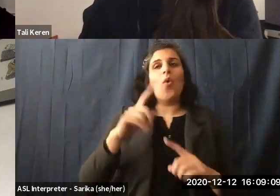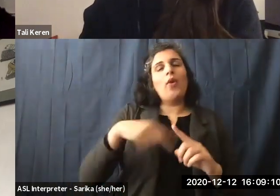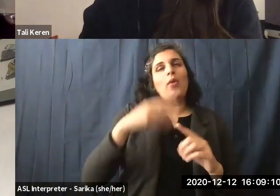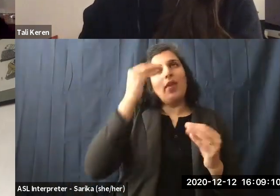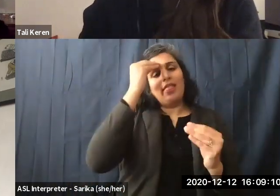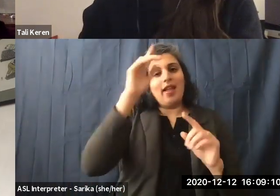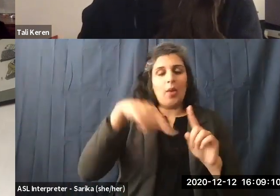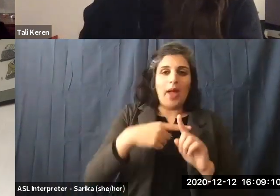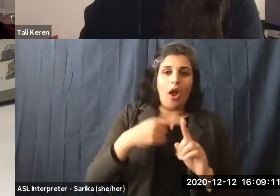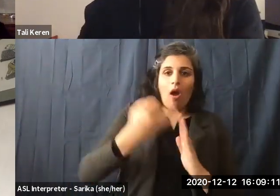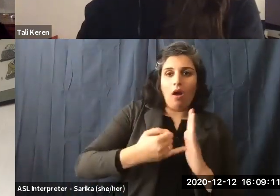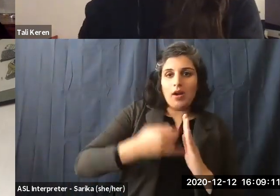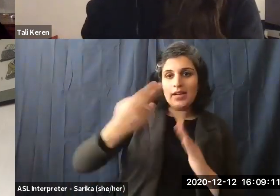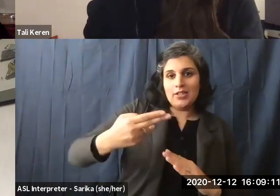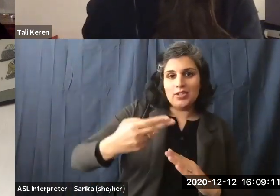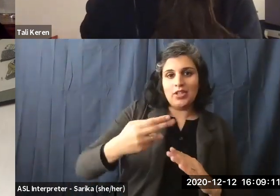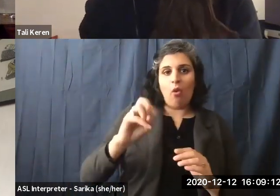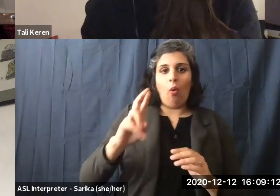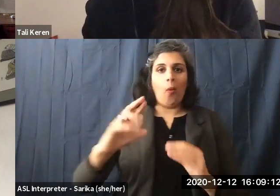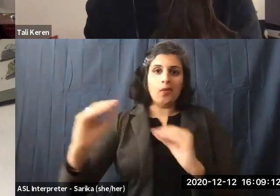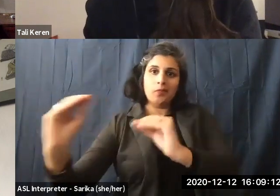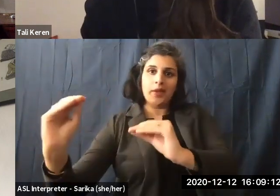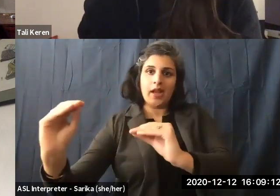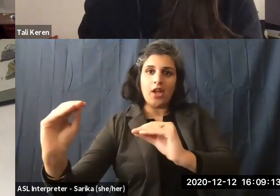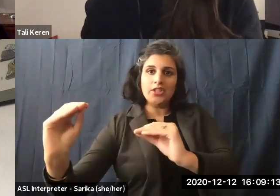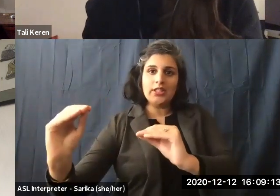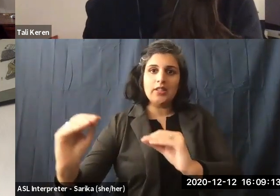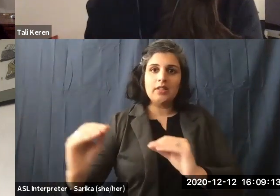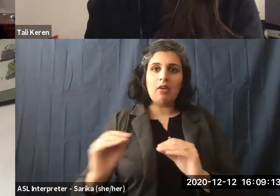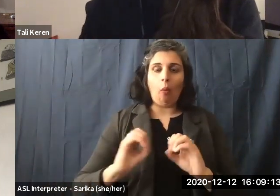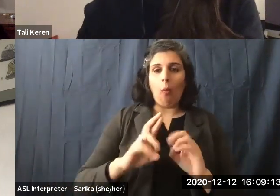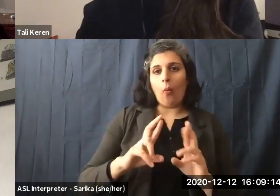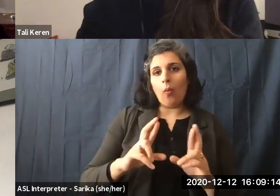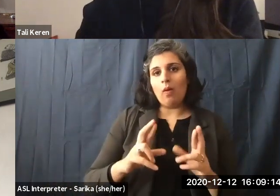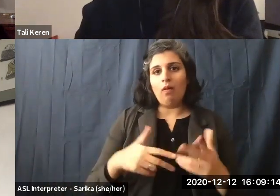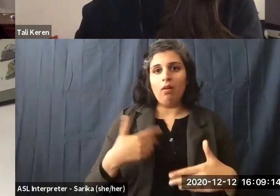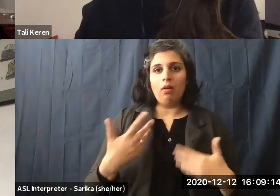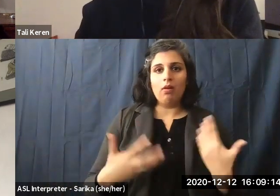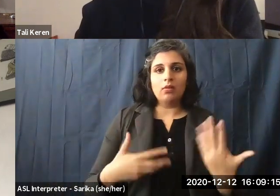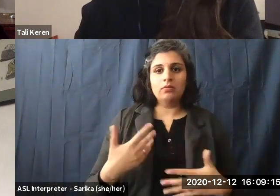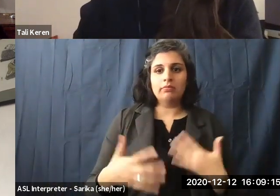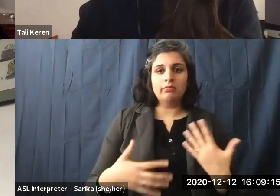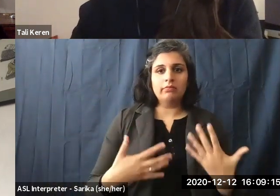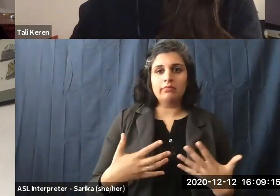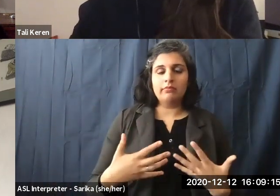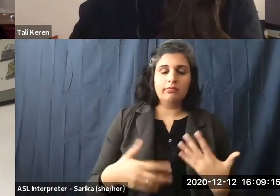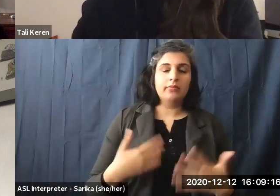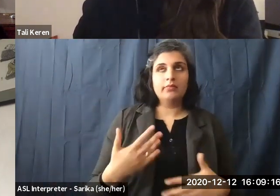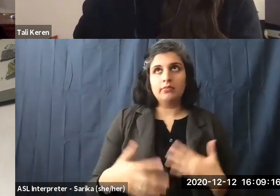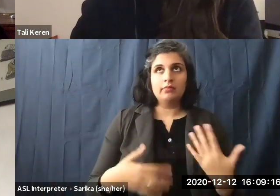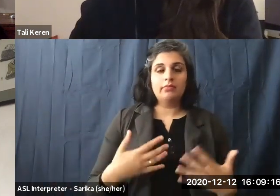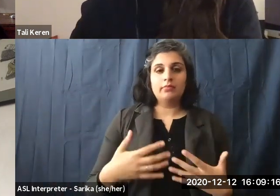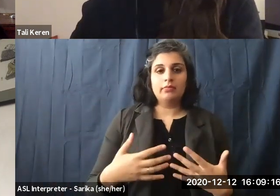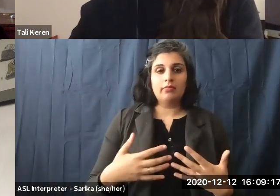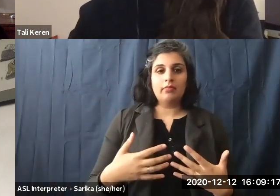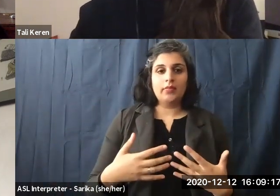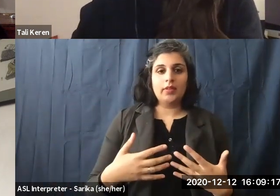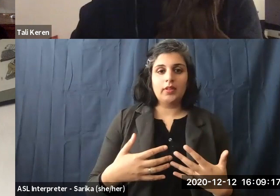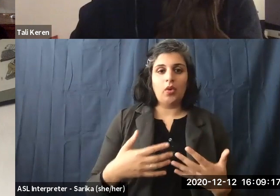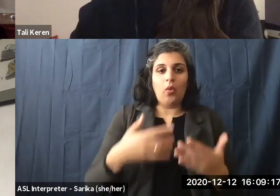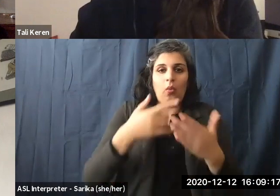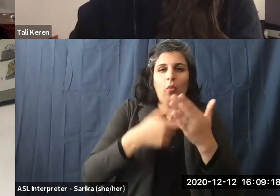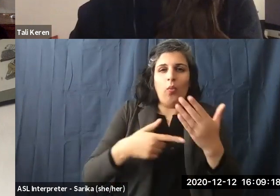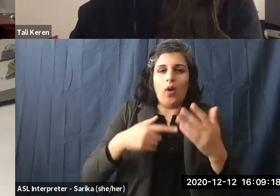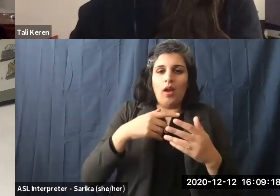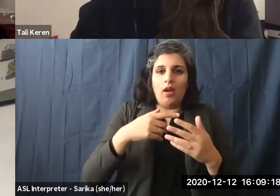or when we think about pedagogy, or when we think about, you know, what we're, what, what we want to make,